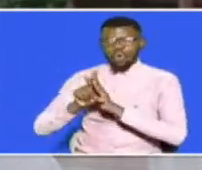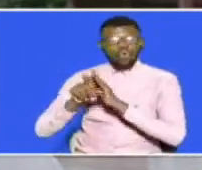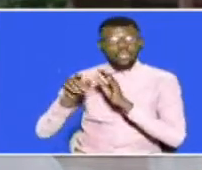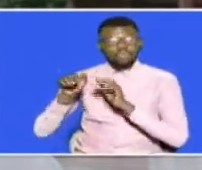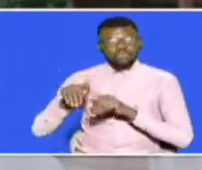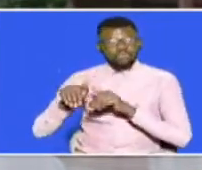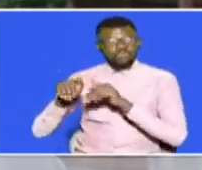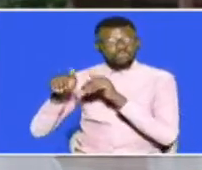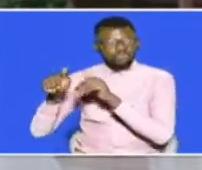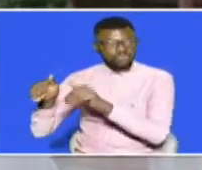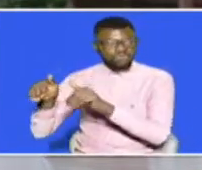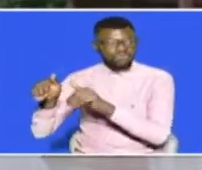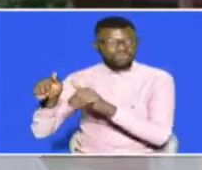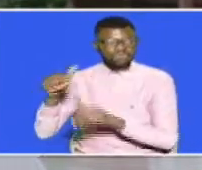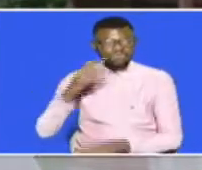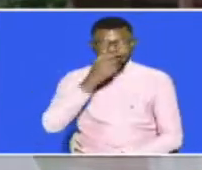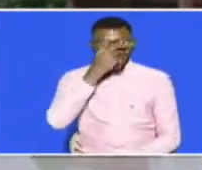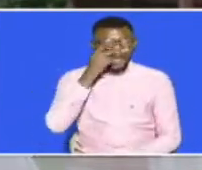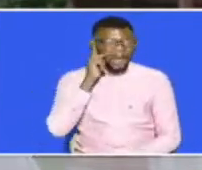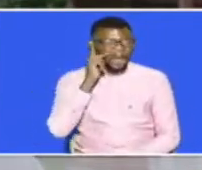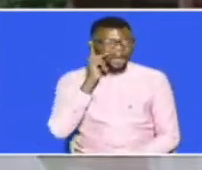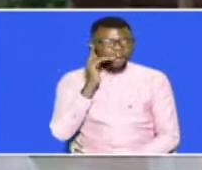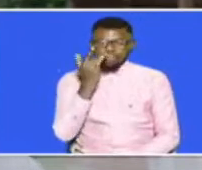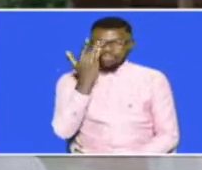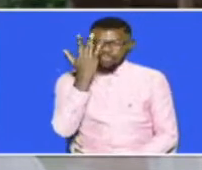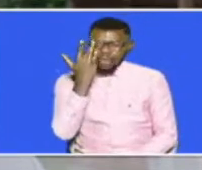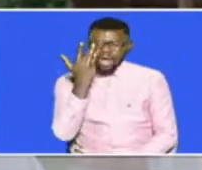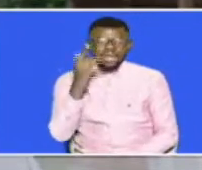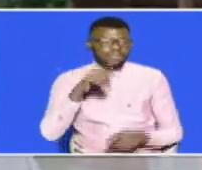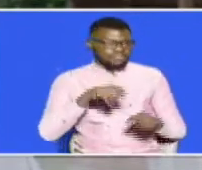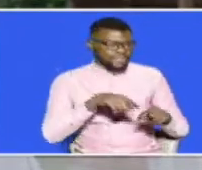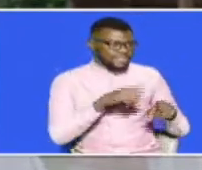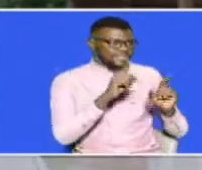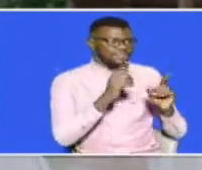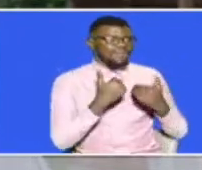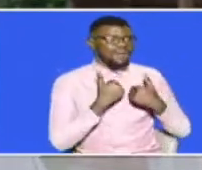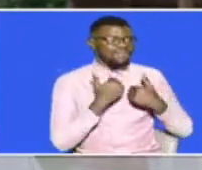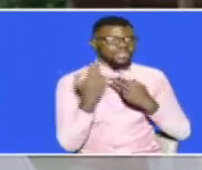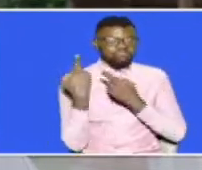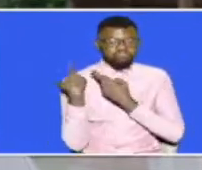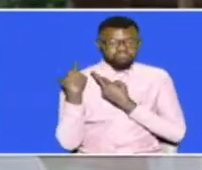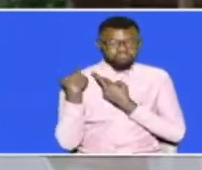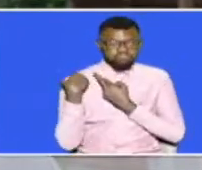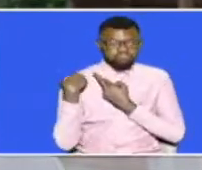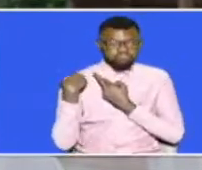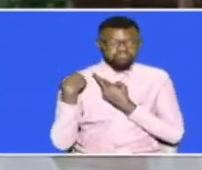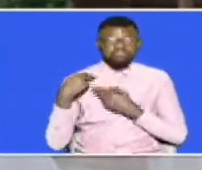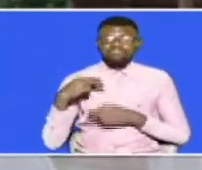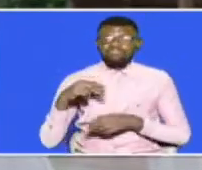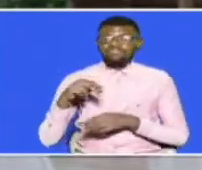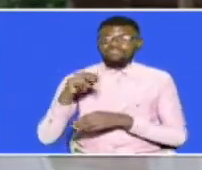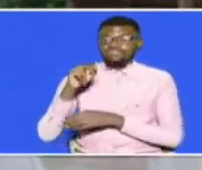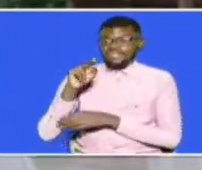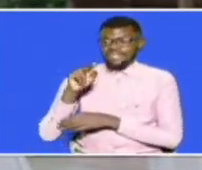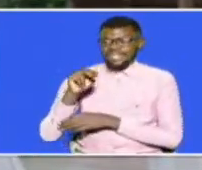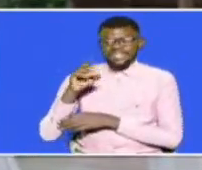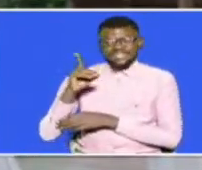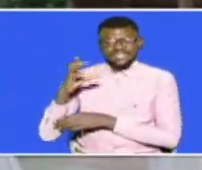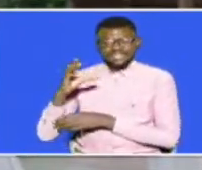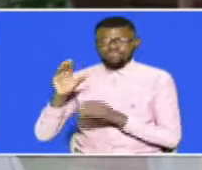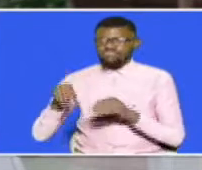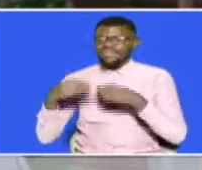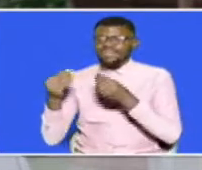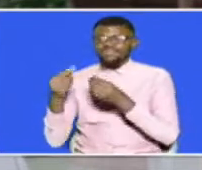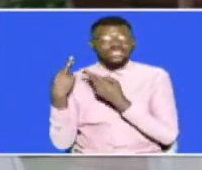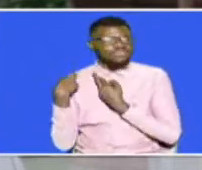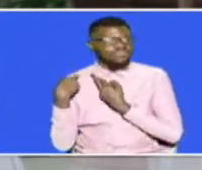for Dr. Stephen Kalonzo Musyoka after being given a mandate by the National Delegates Conference. And the mandate